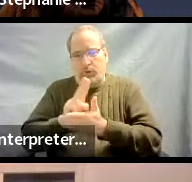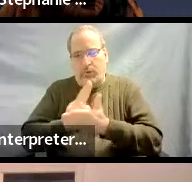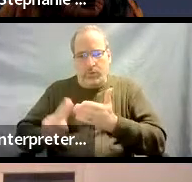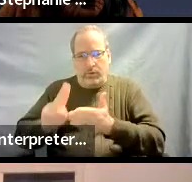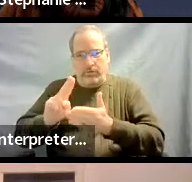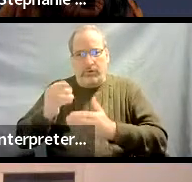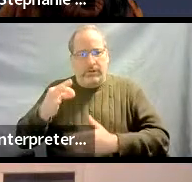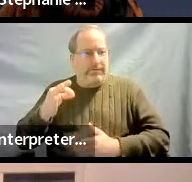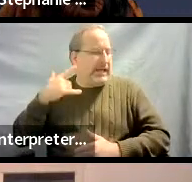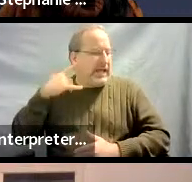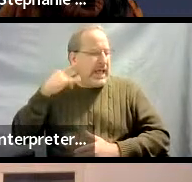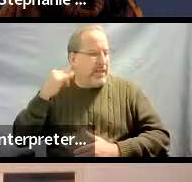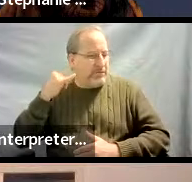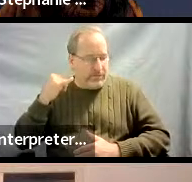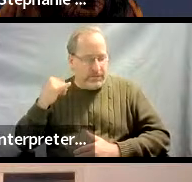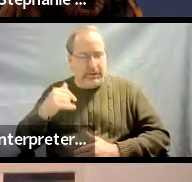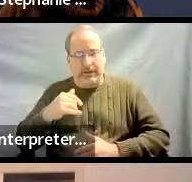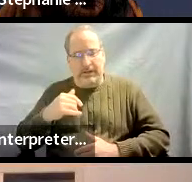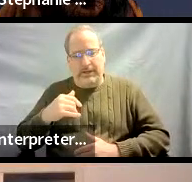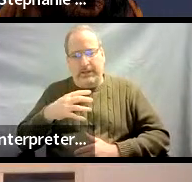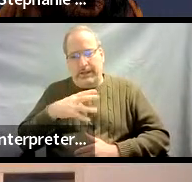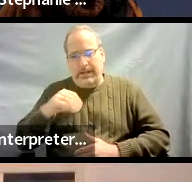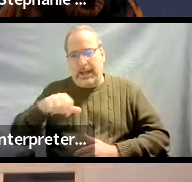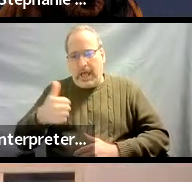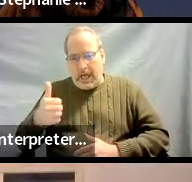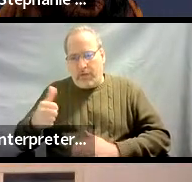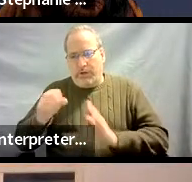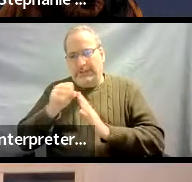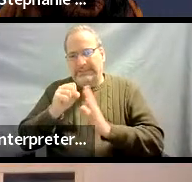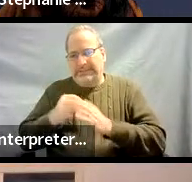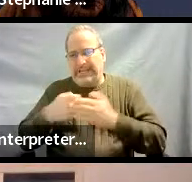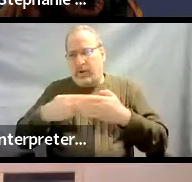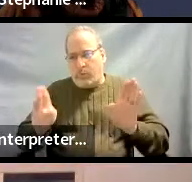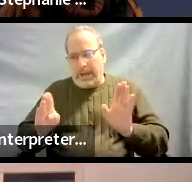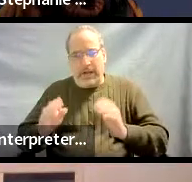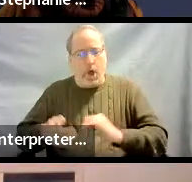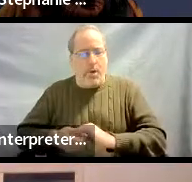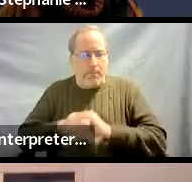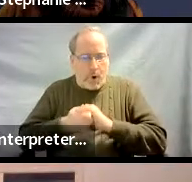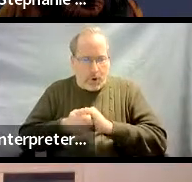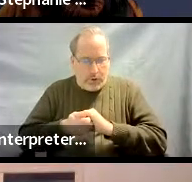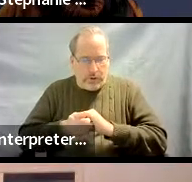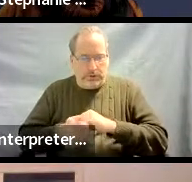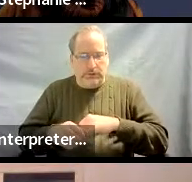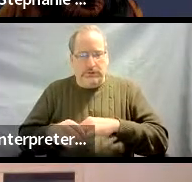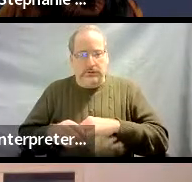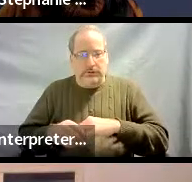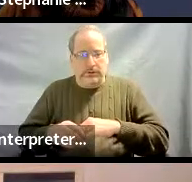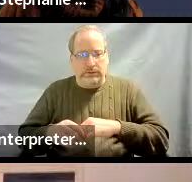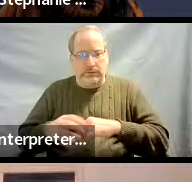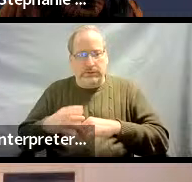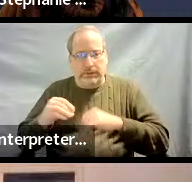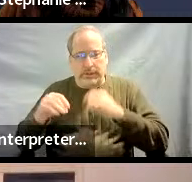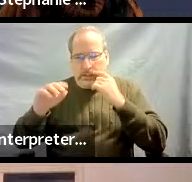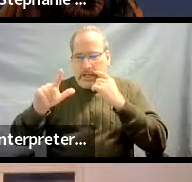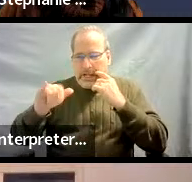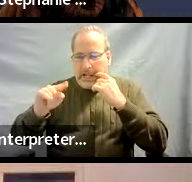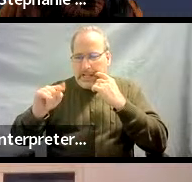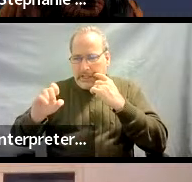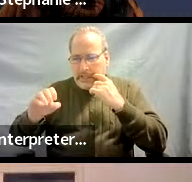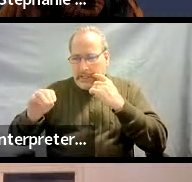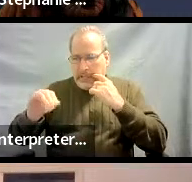of California, as well as other statewide partners, and with both Little Manila Rising